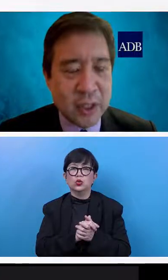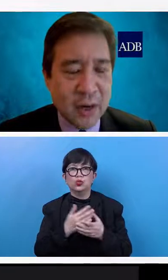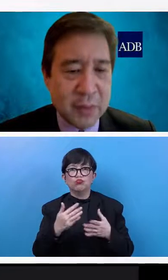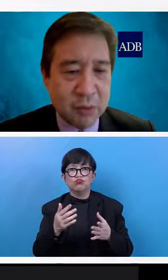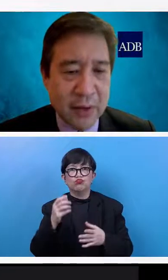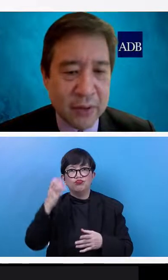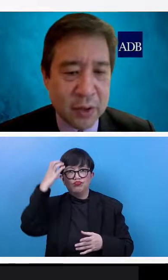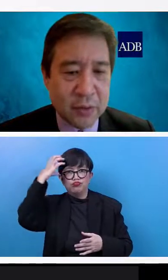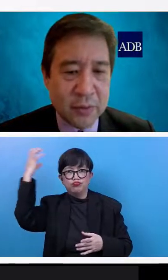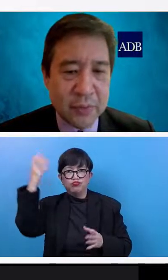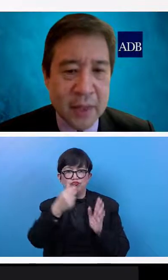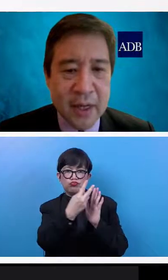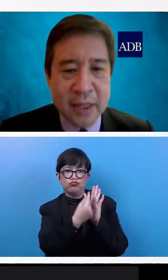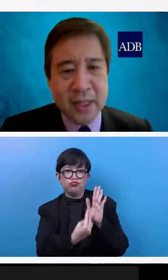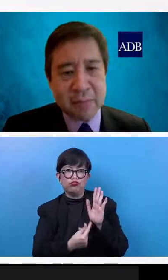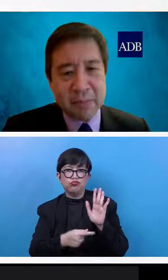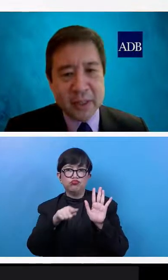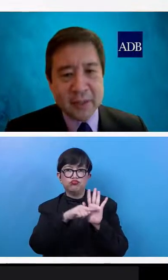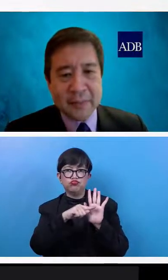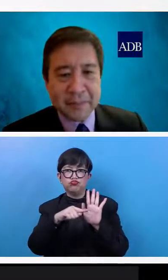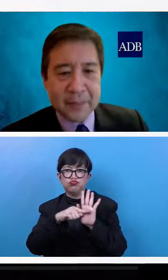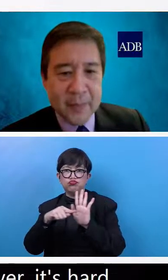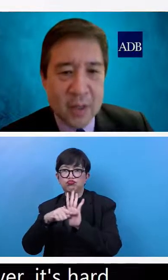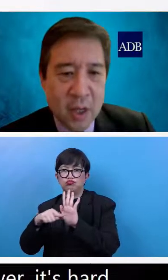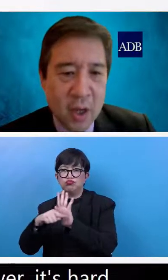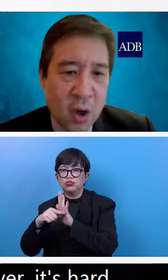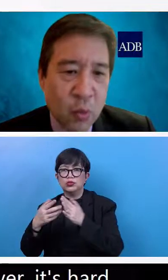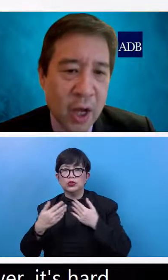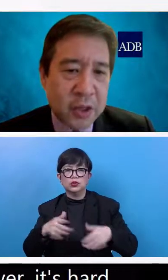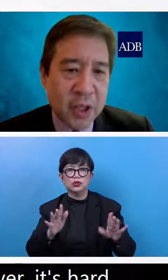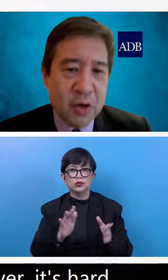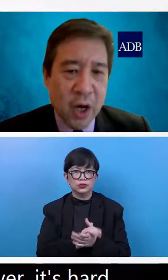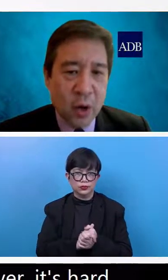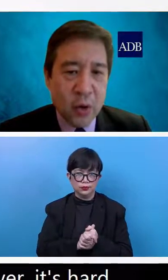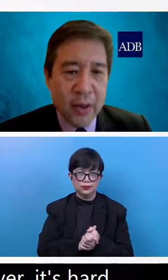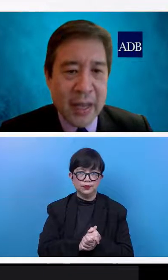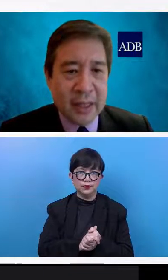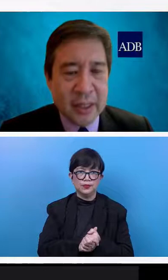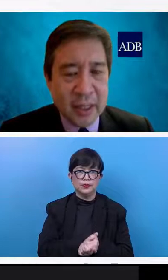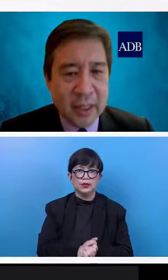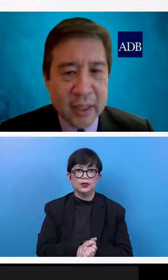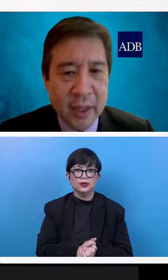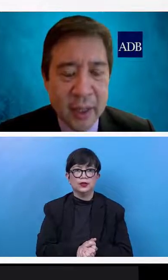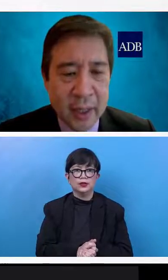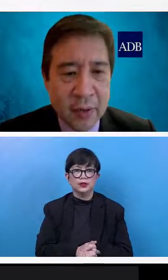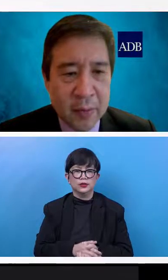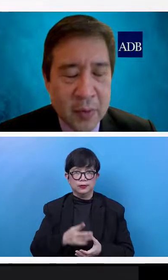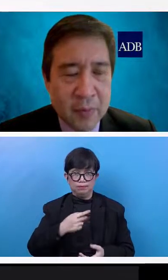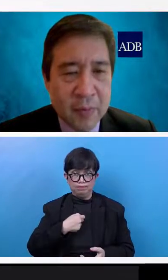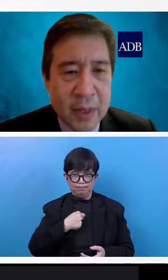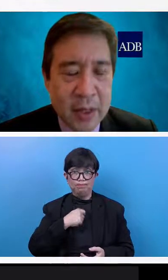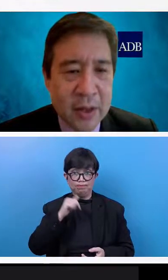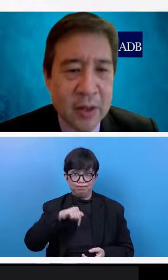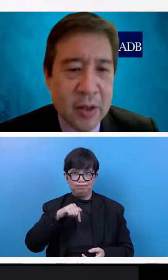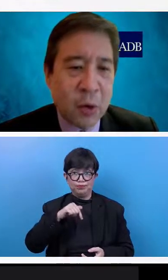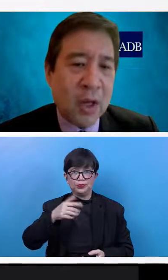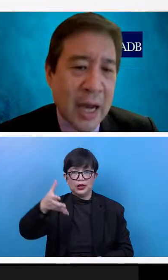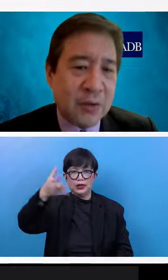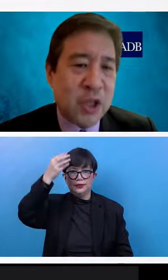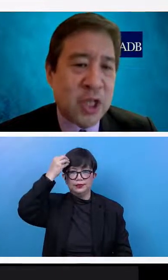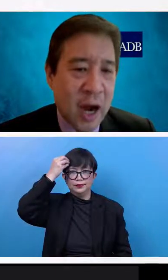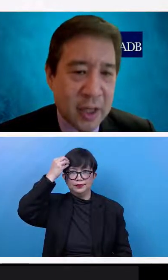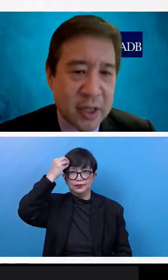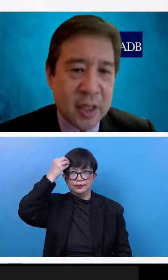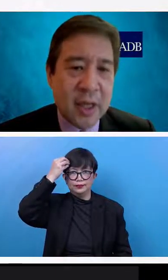sufficient government revenues. Next slide, please. We also know that there were a